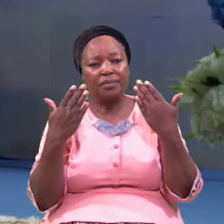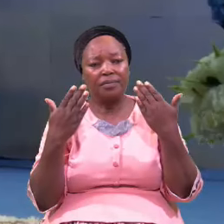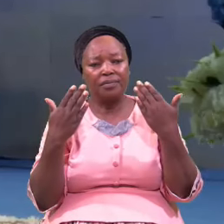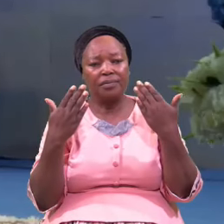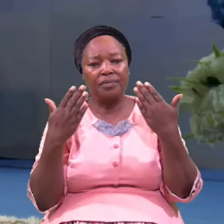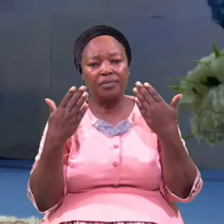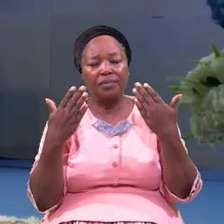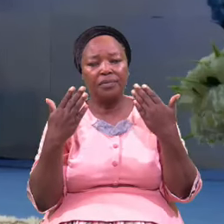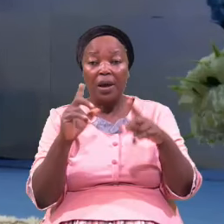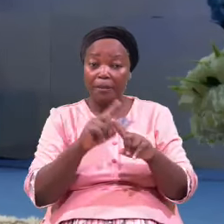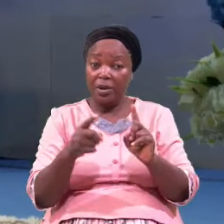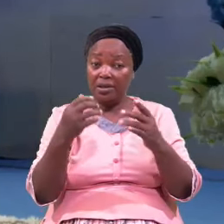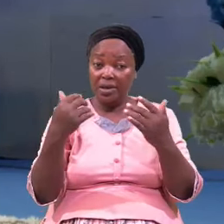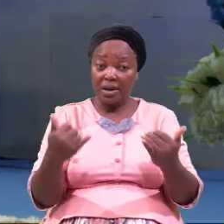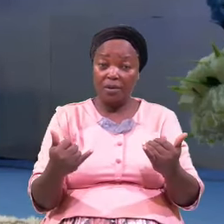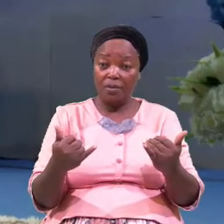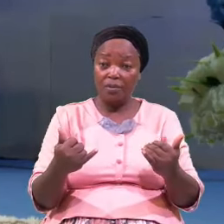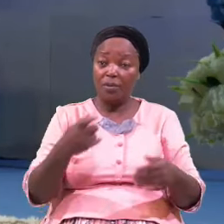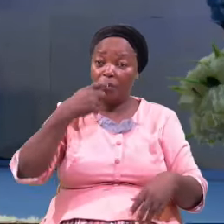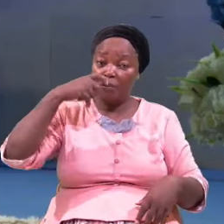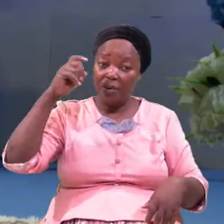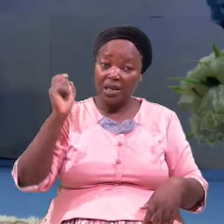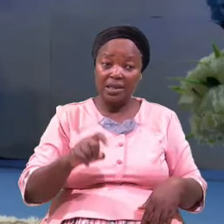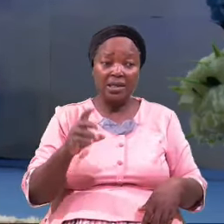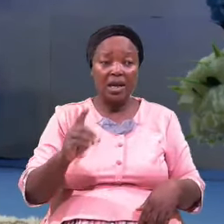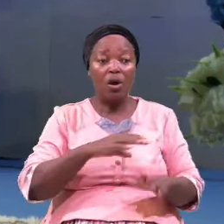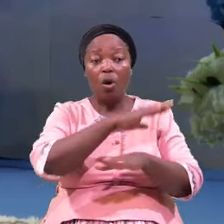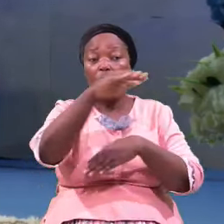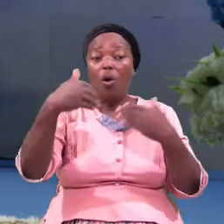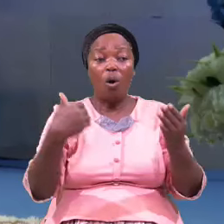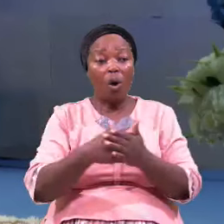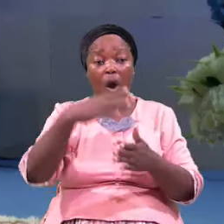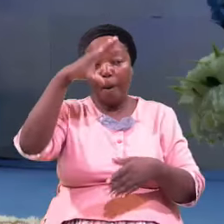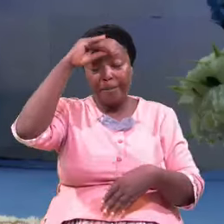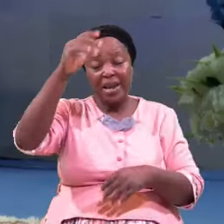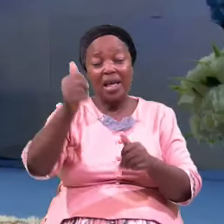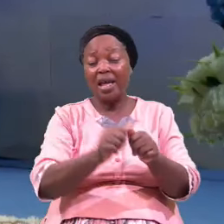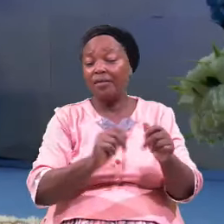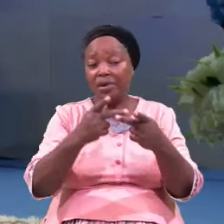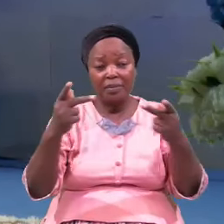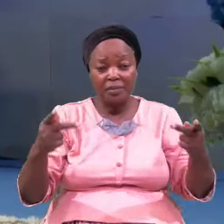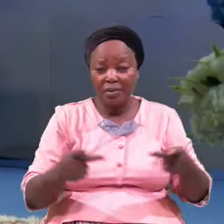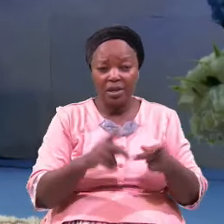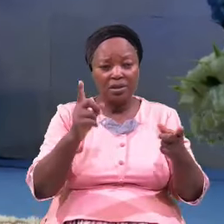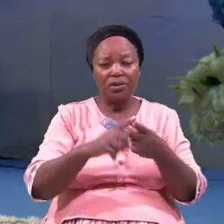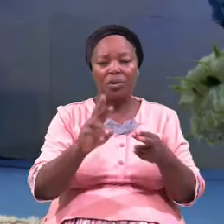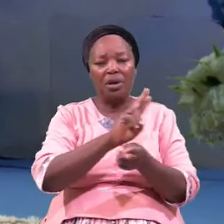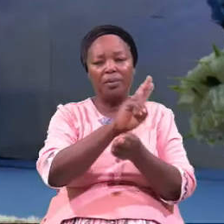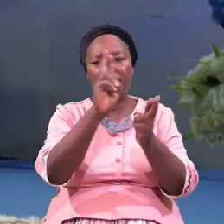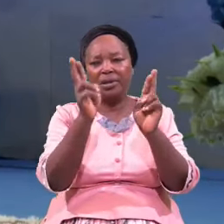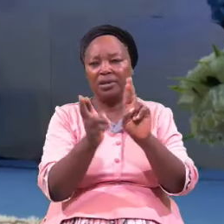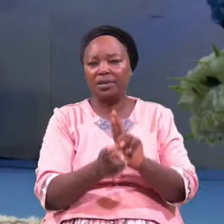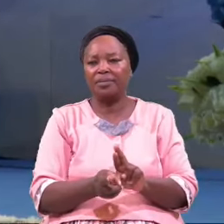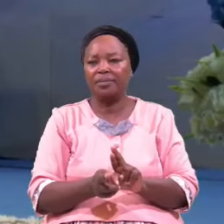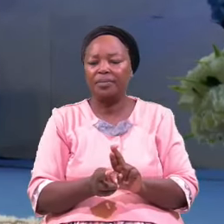But Now Commanders All Men Everywhere To Repent Now